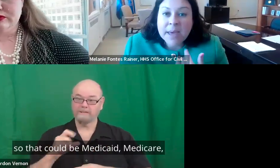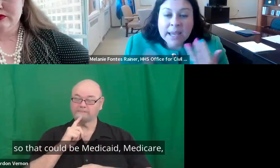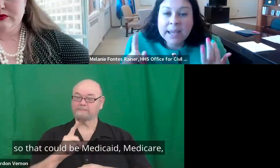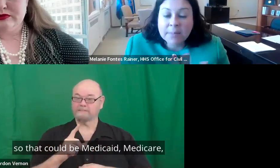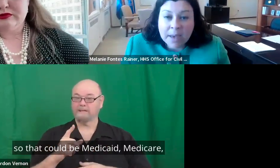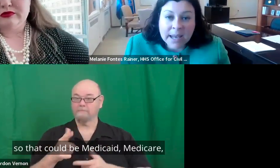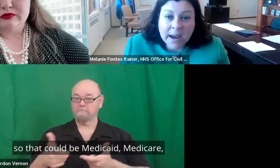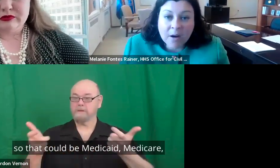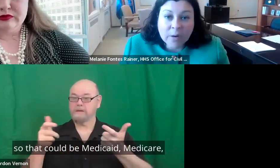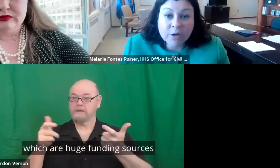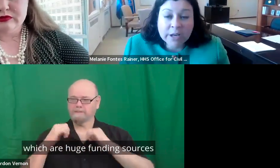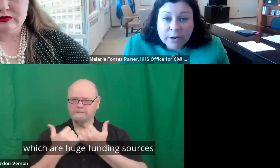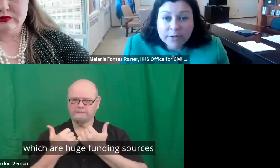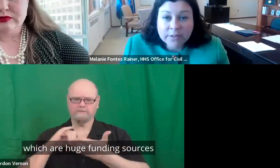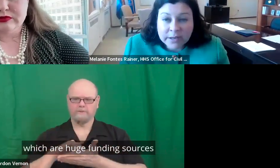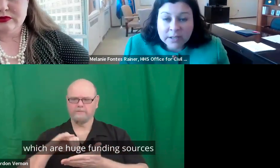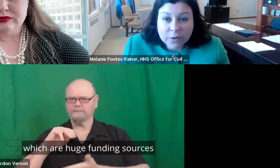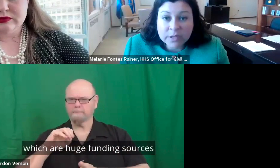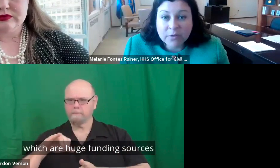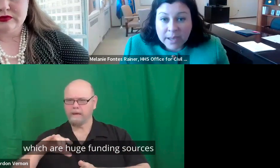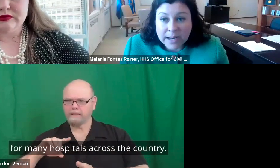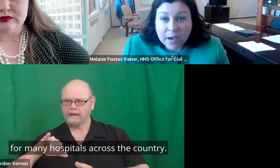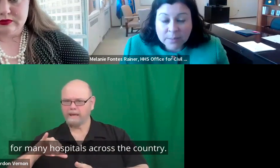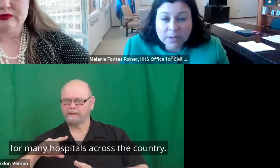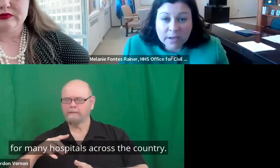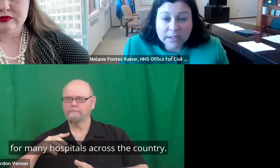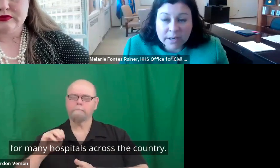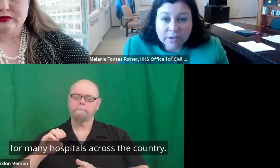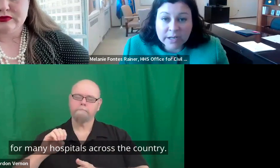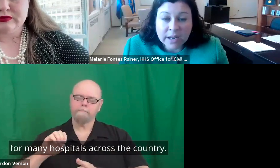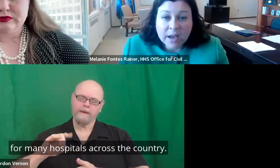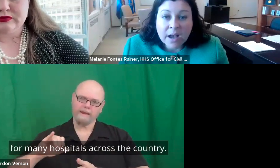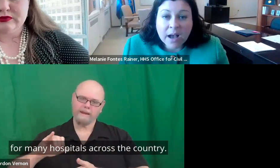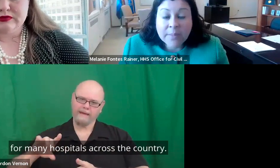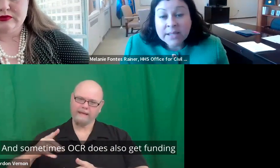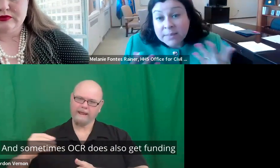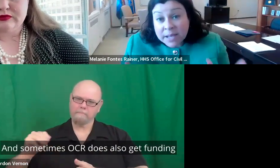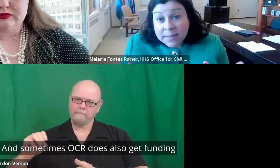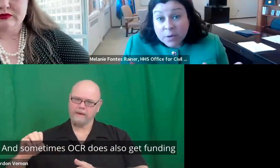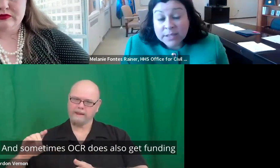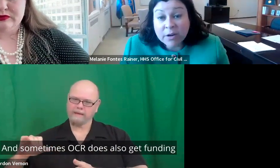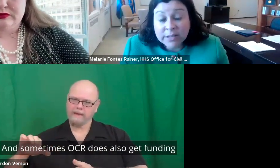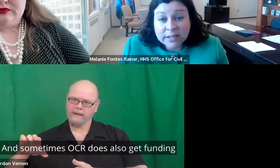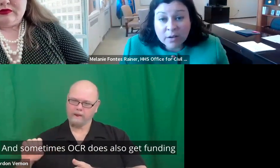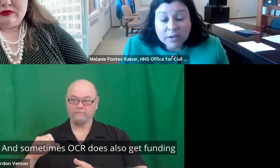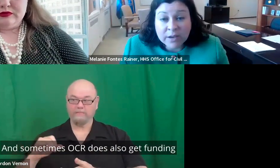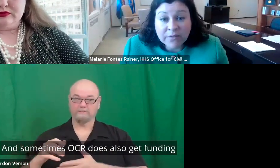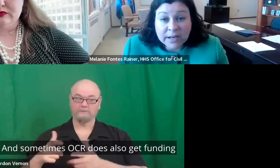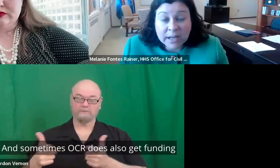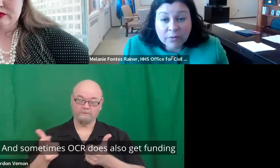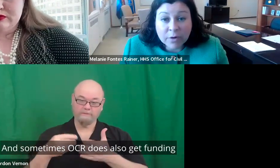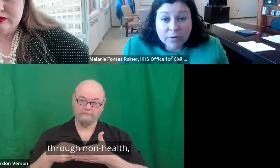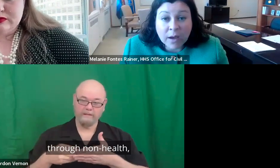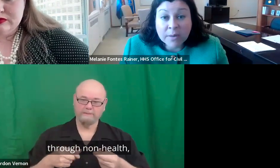be Medicaid, Medicare, which are huge funding sources for many hospitals across the country. And sometimes OCR does also